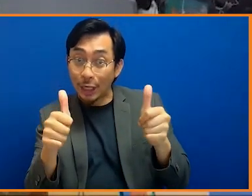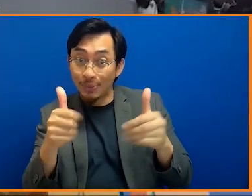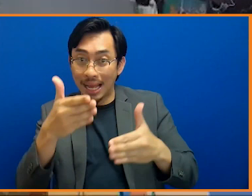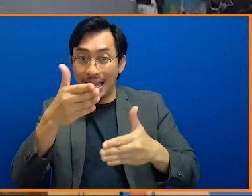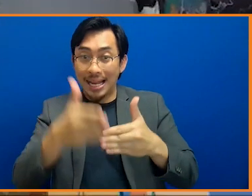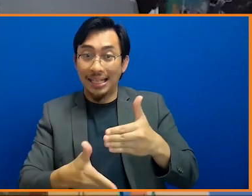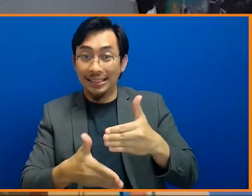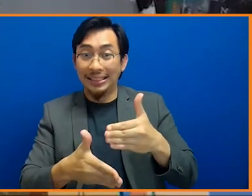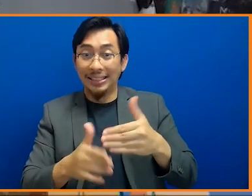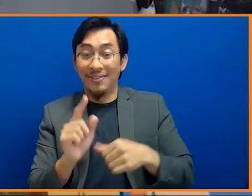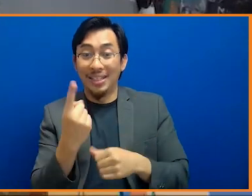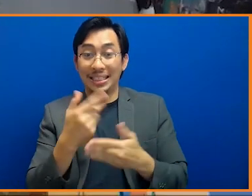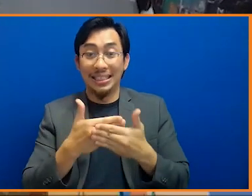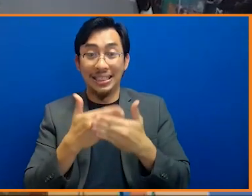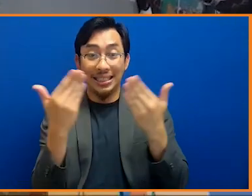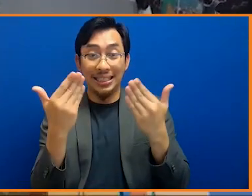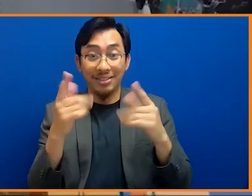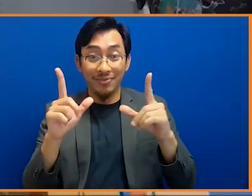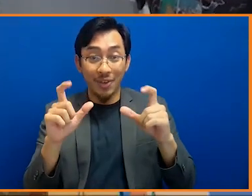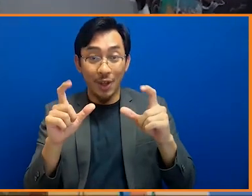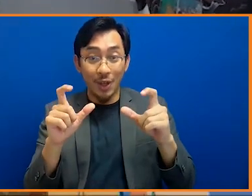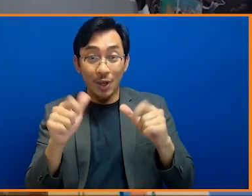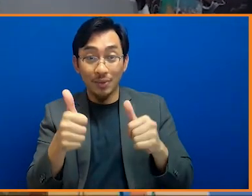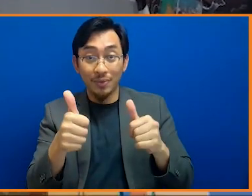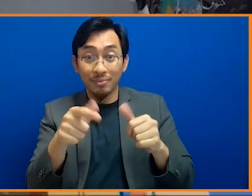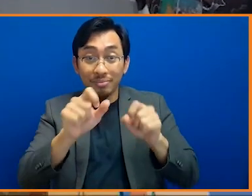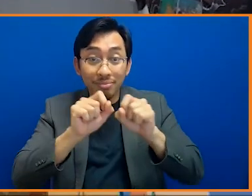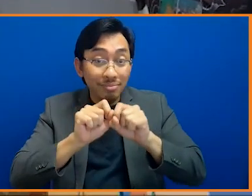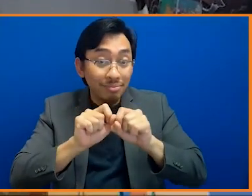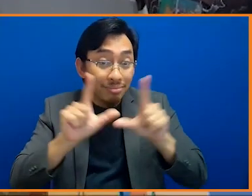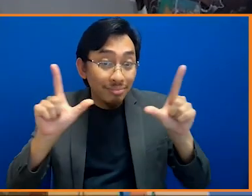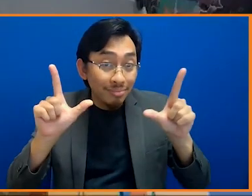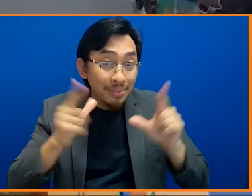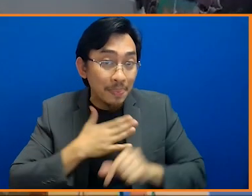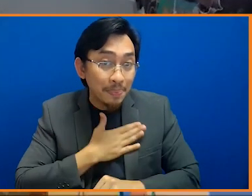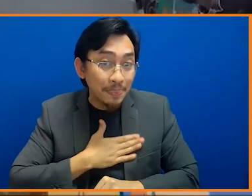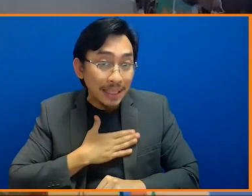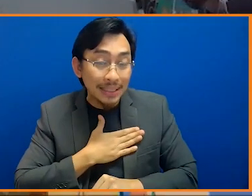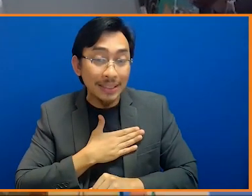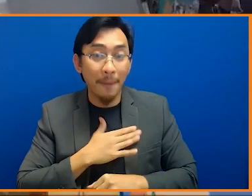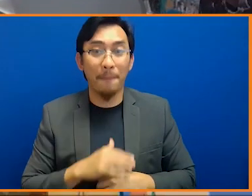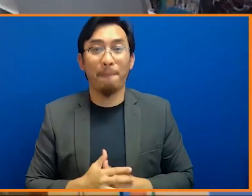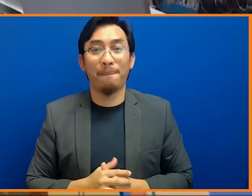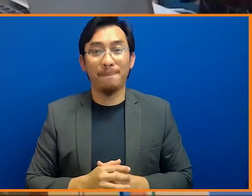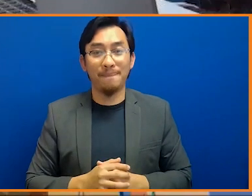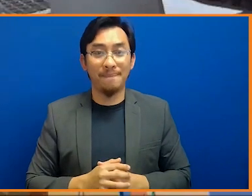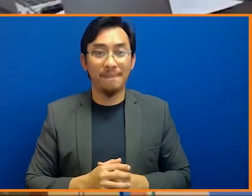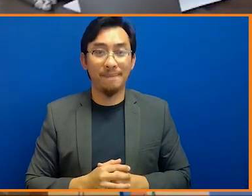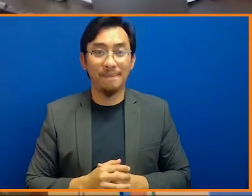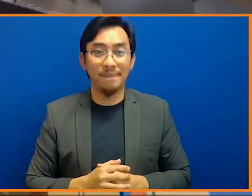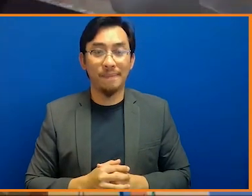again for the end of the first sessions. Could anyone turn on your camera?